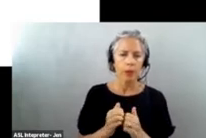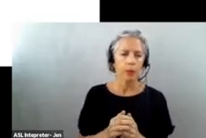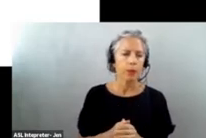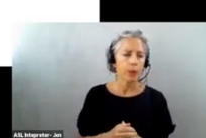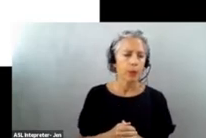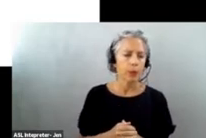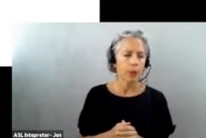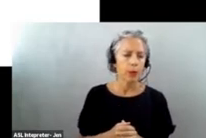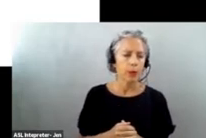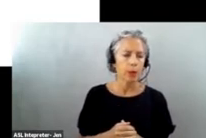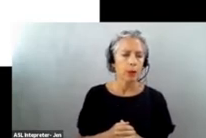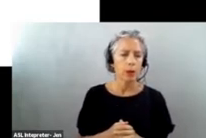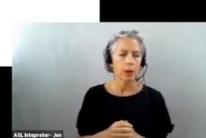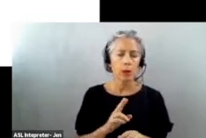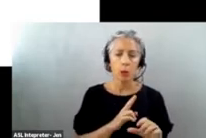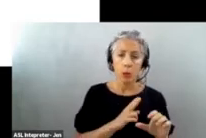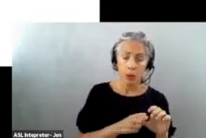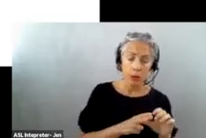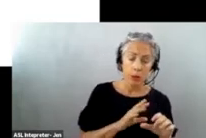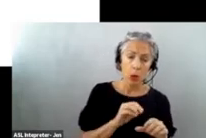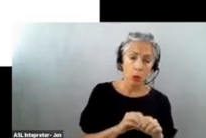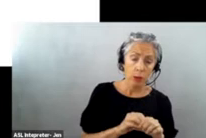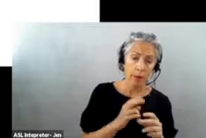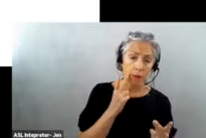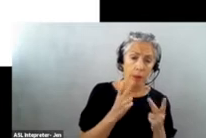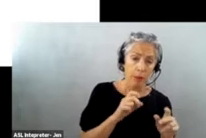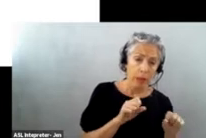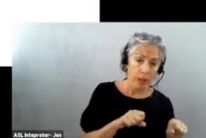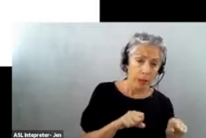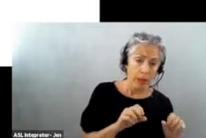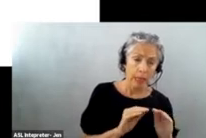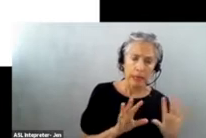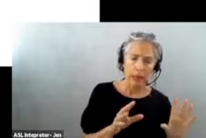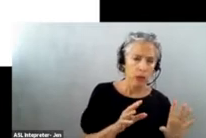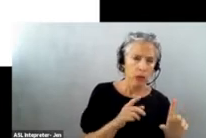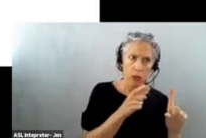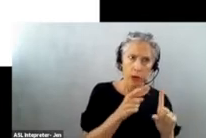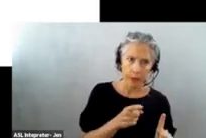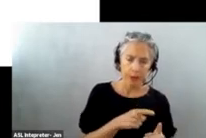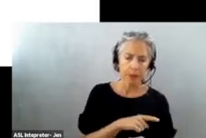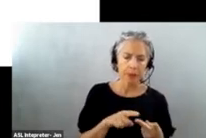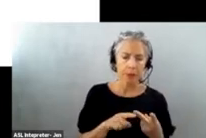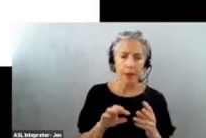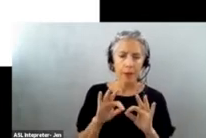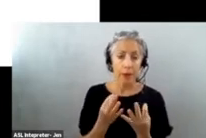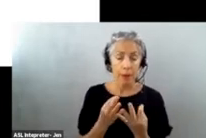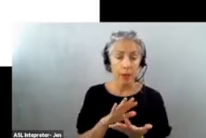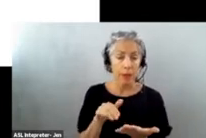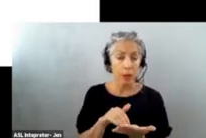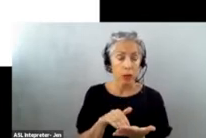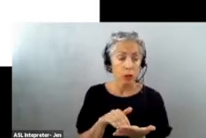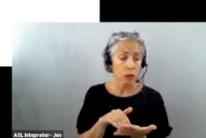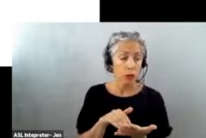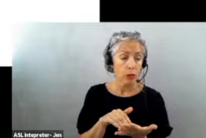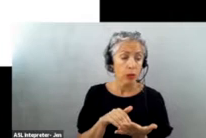the participation, inclusion, and visibility as clear targets, where we have the family-centered, not